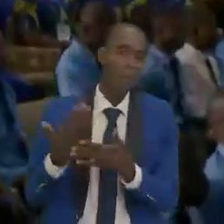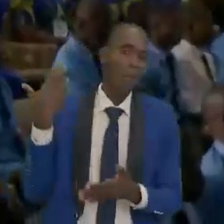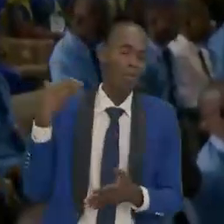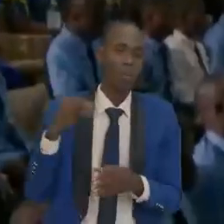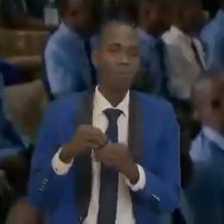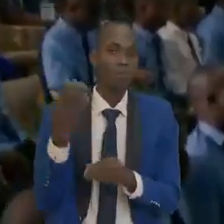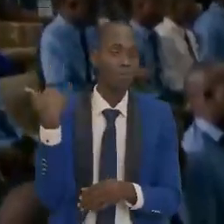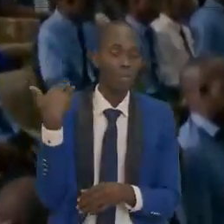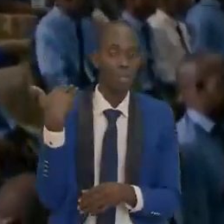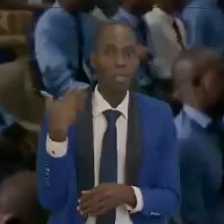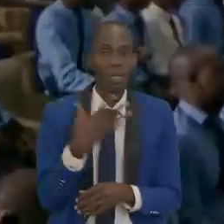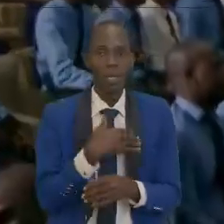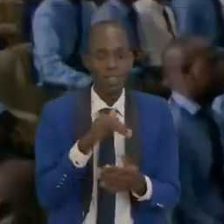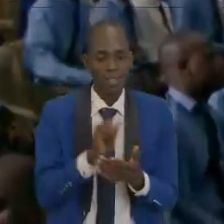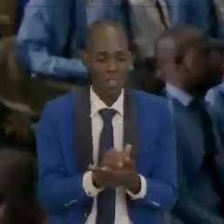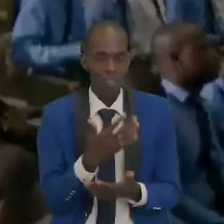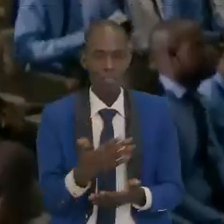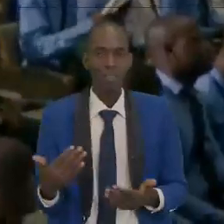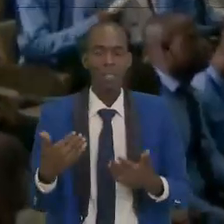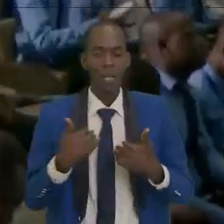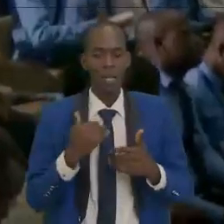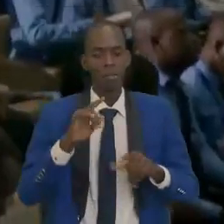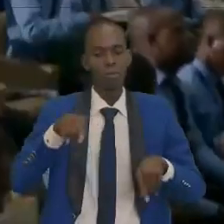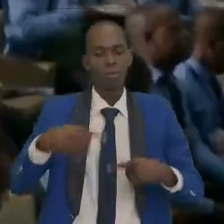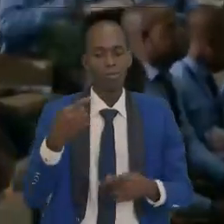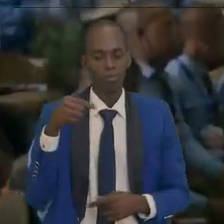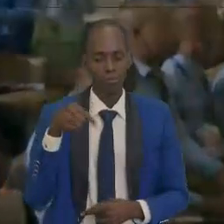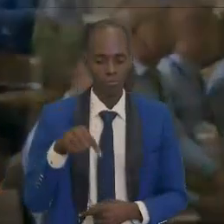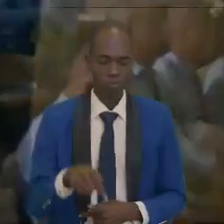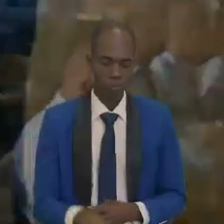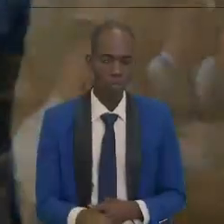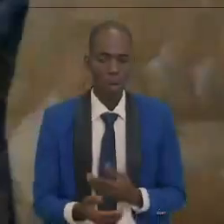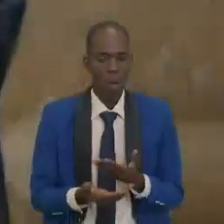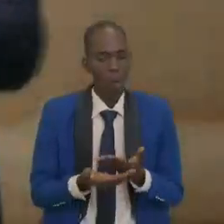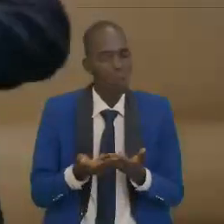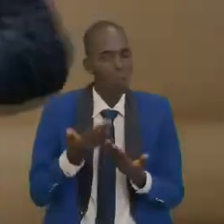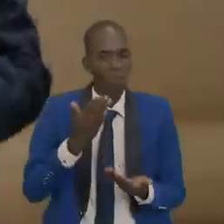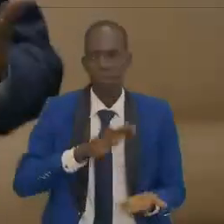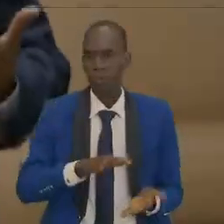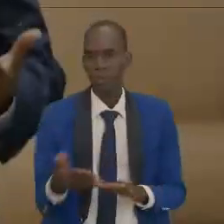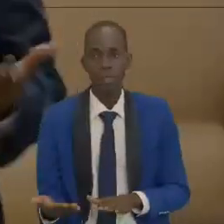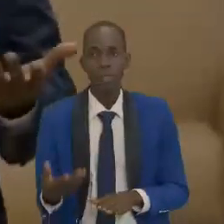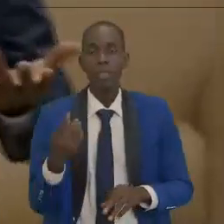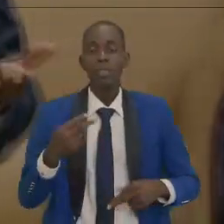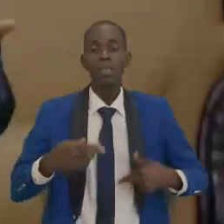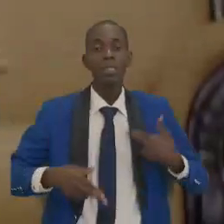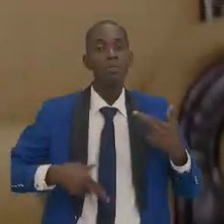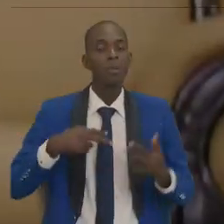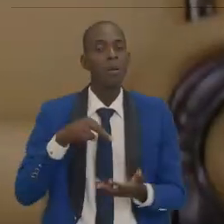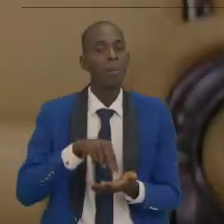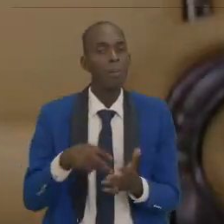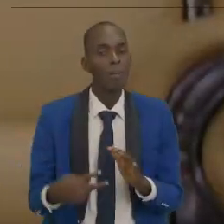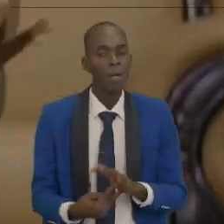I'm not seeing has gone down almost dead the Revival means that